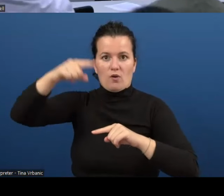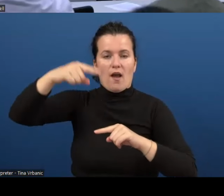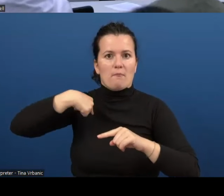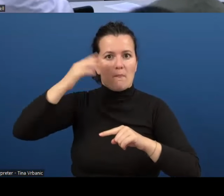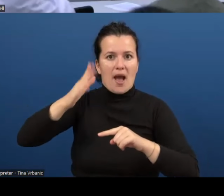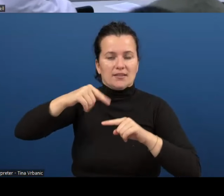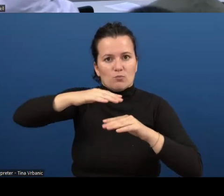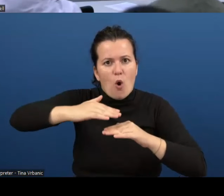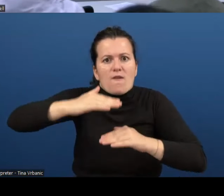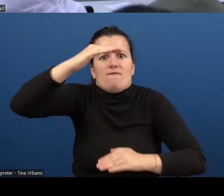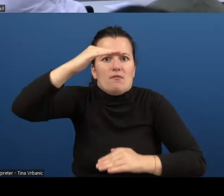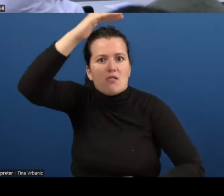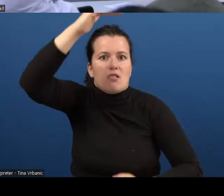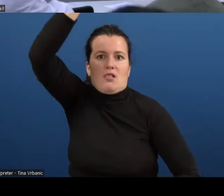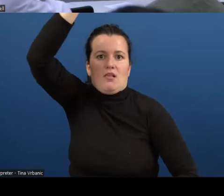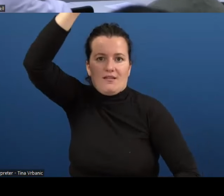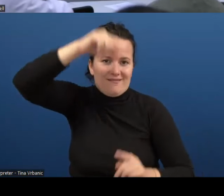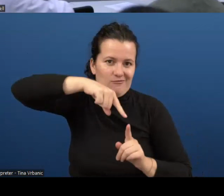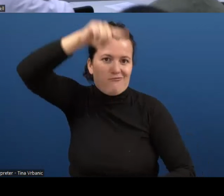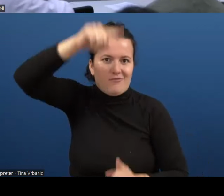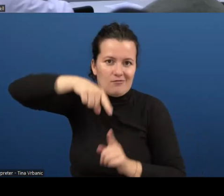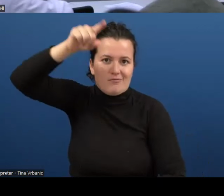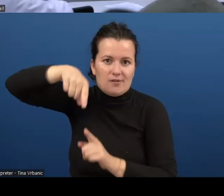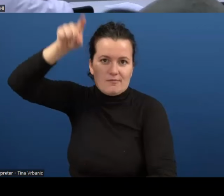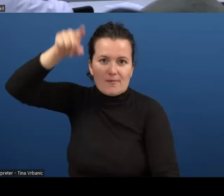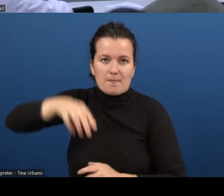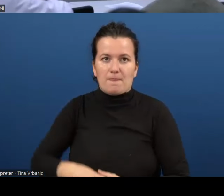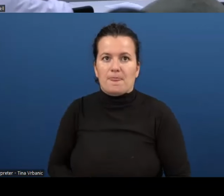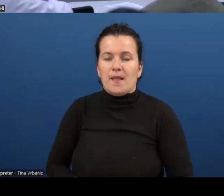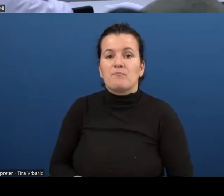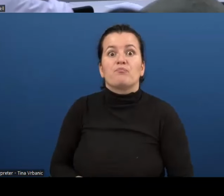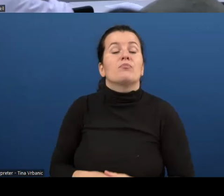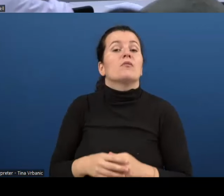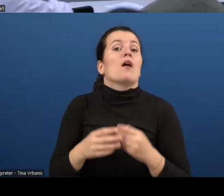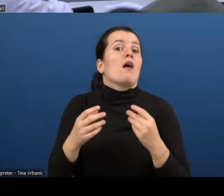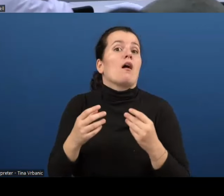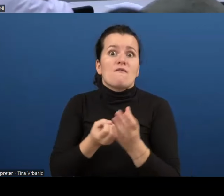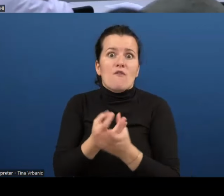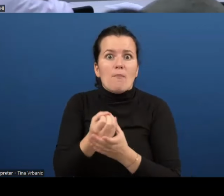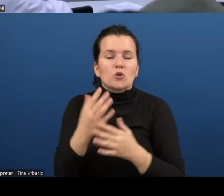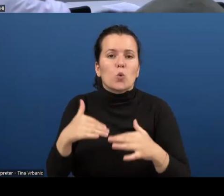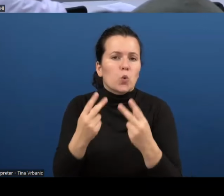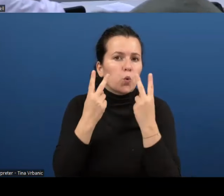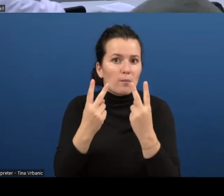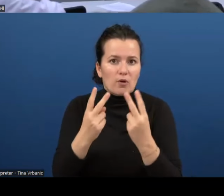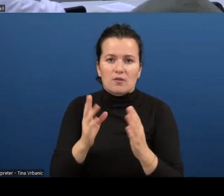If you want to convey some important information, use